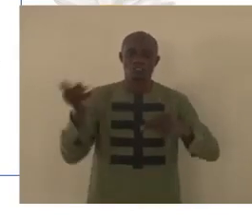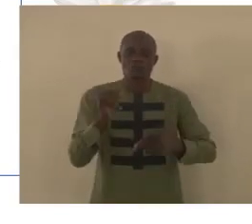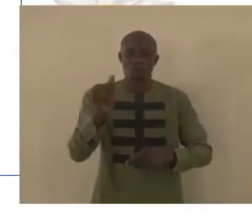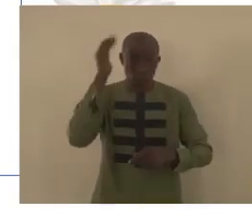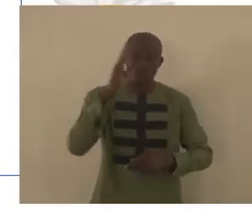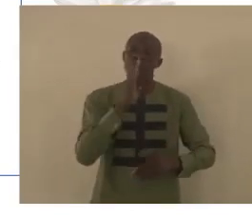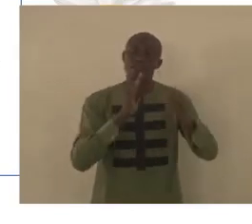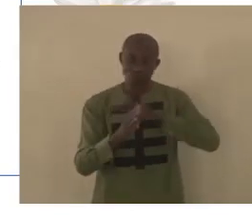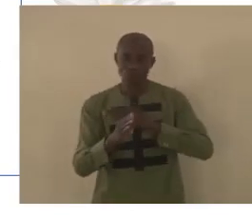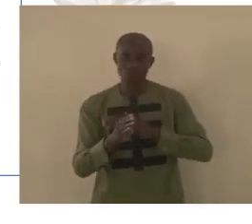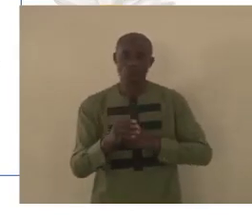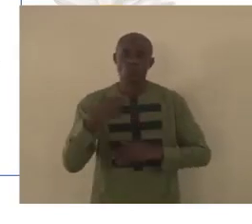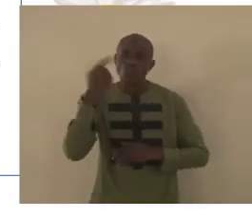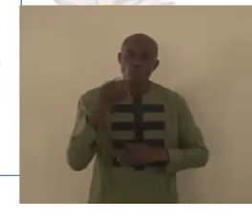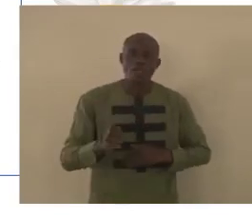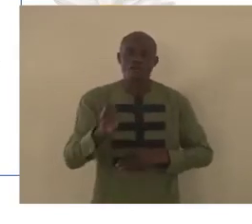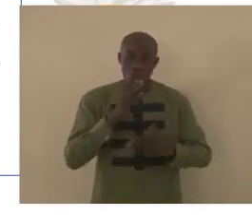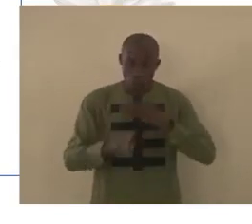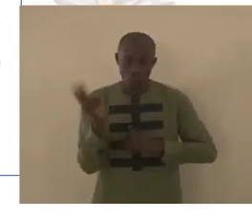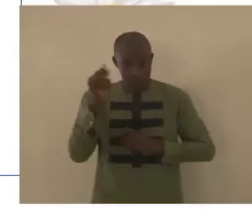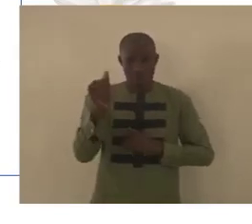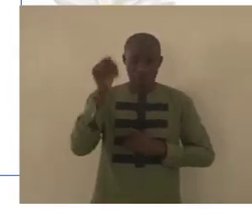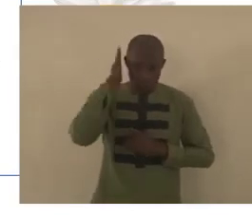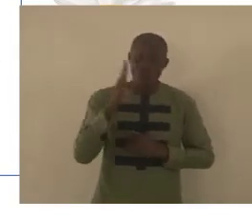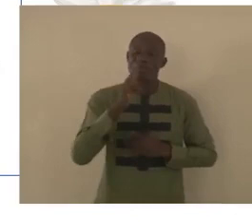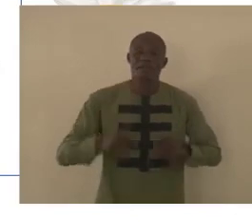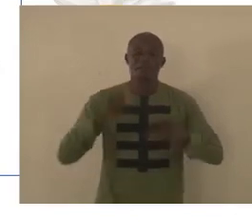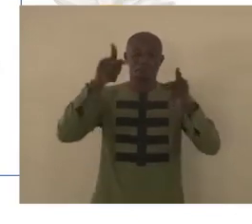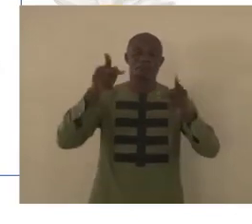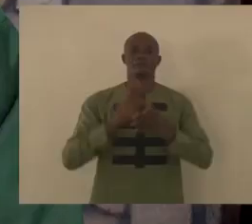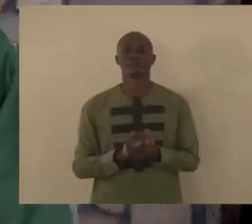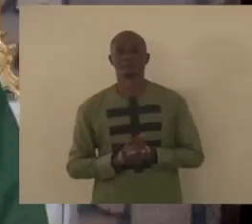what? And whoever humbles himself will be